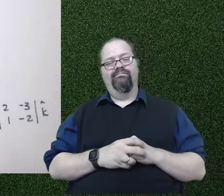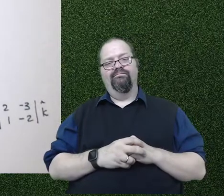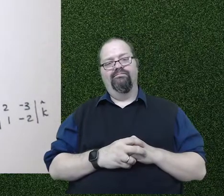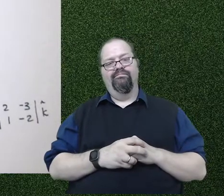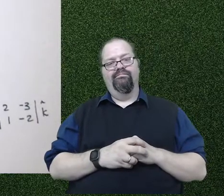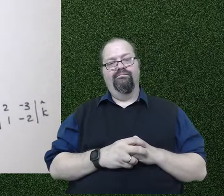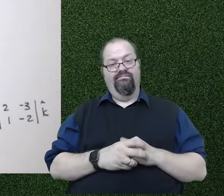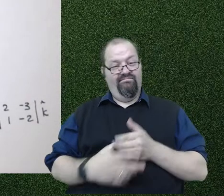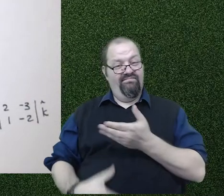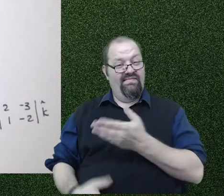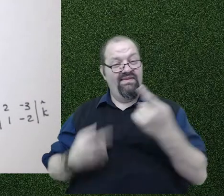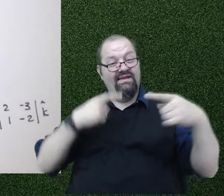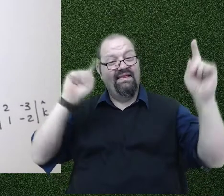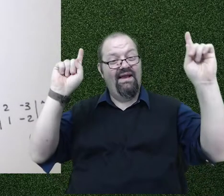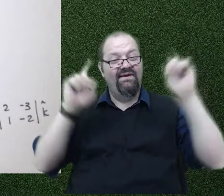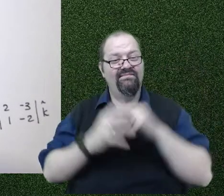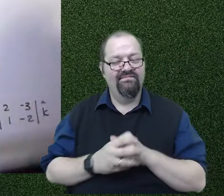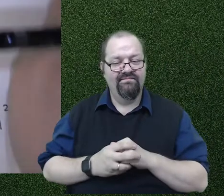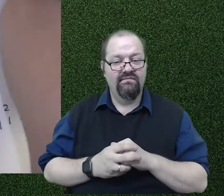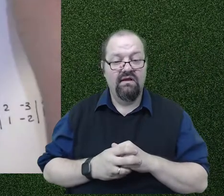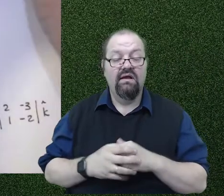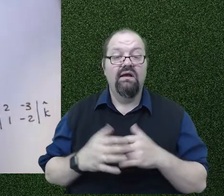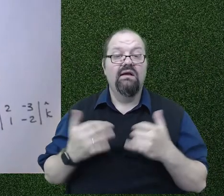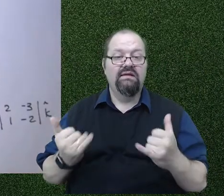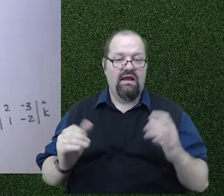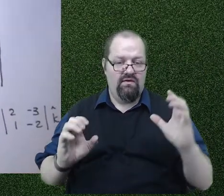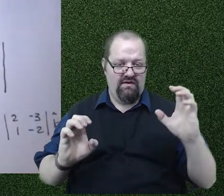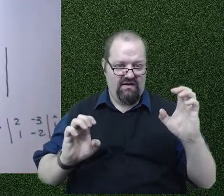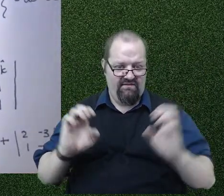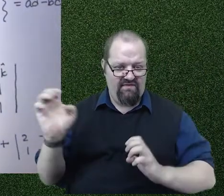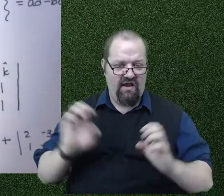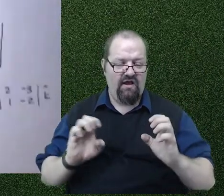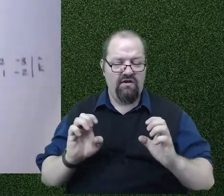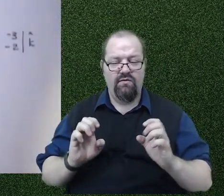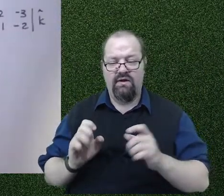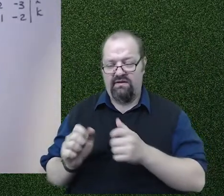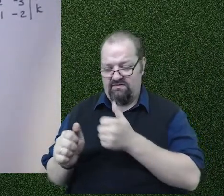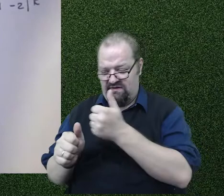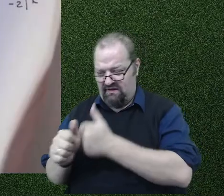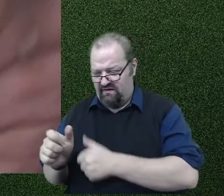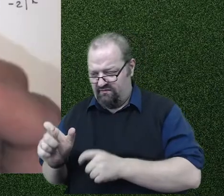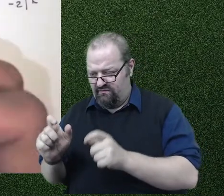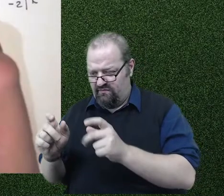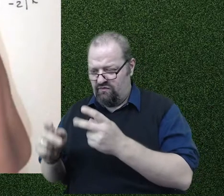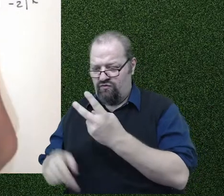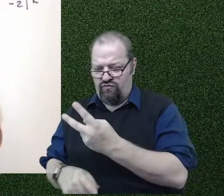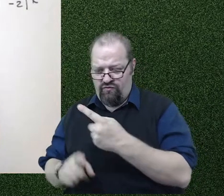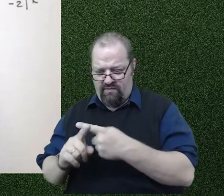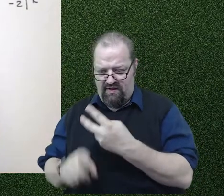And we're there. And then you just evaluate those 2 by 2 determinants. Just do some arithmetic.